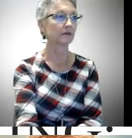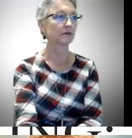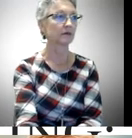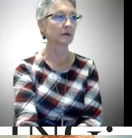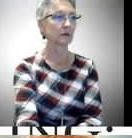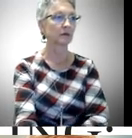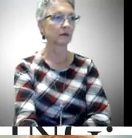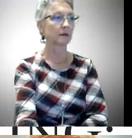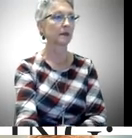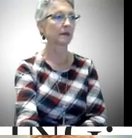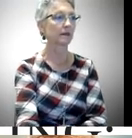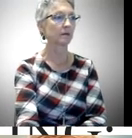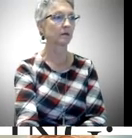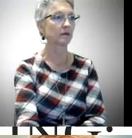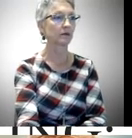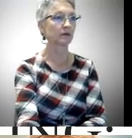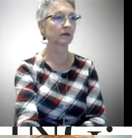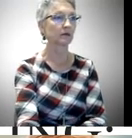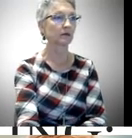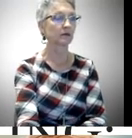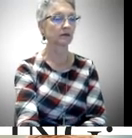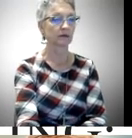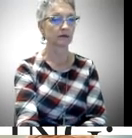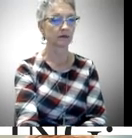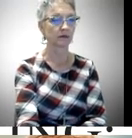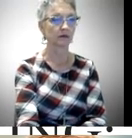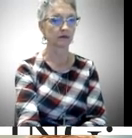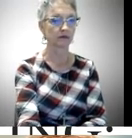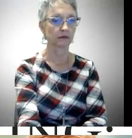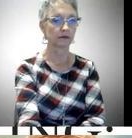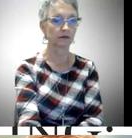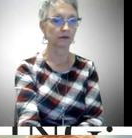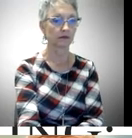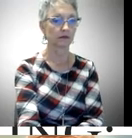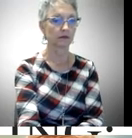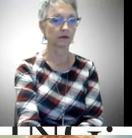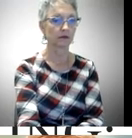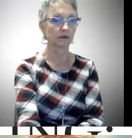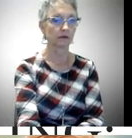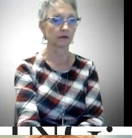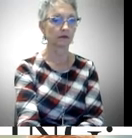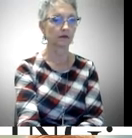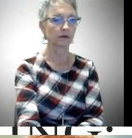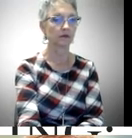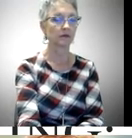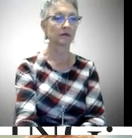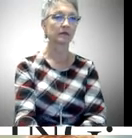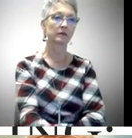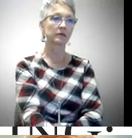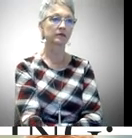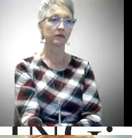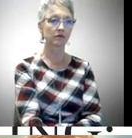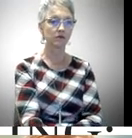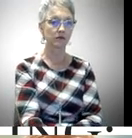And very impressive results. And again, I've been monitoring and looking at what is happening nationally, and no one has